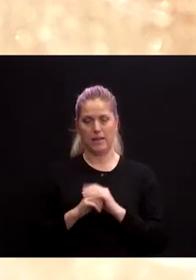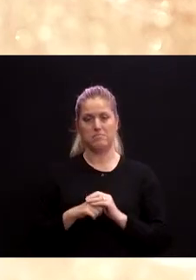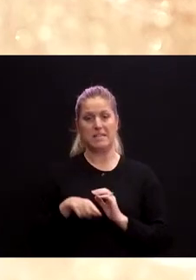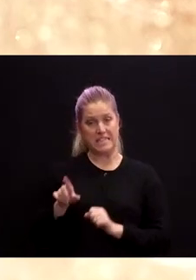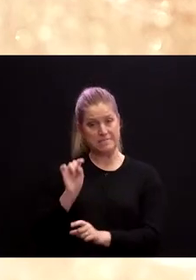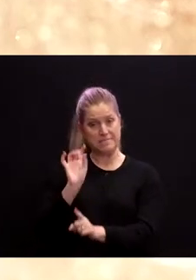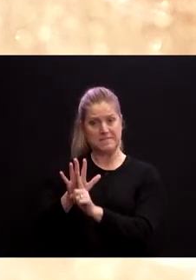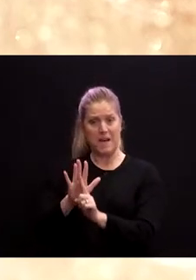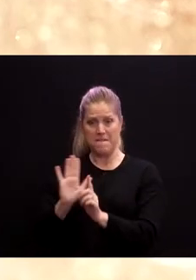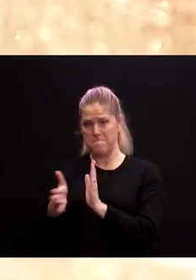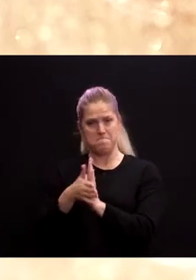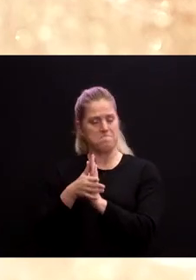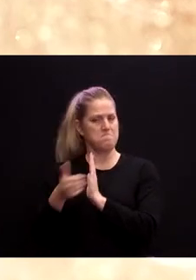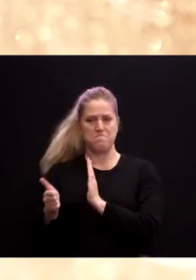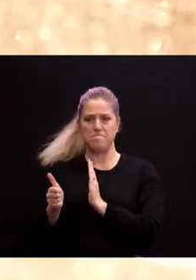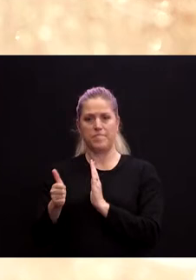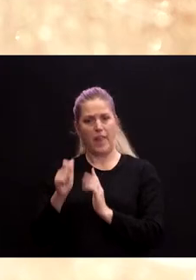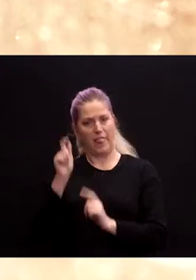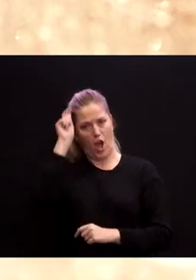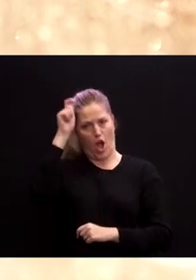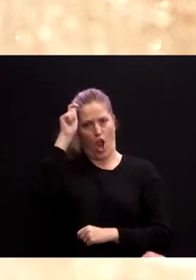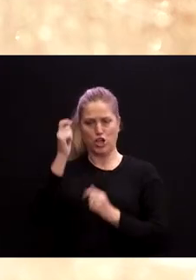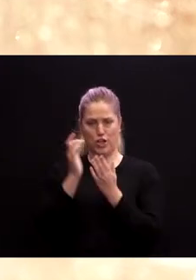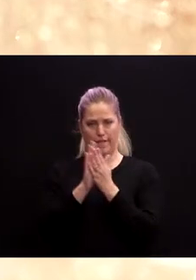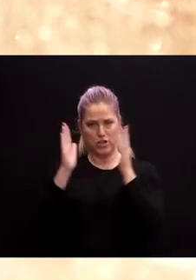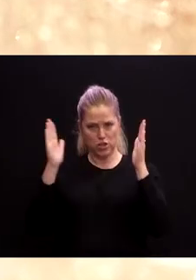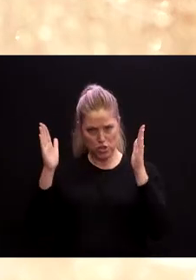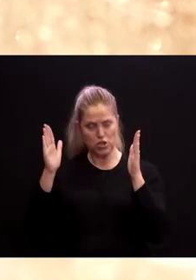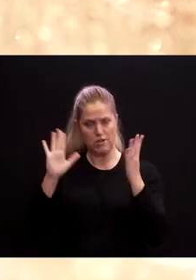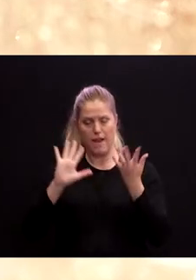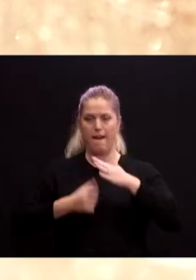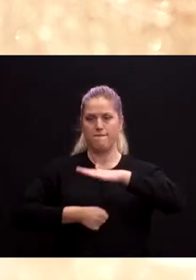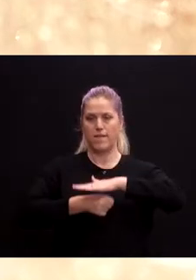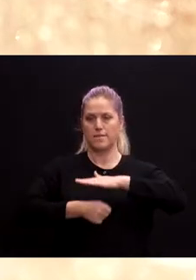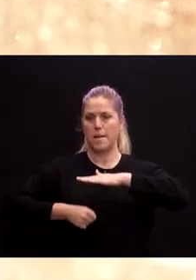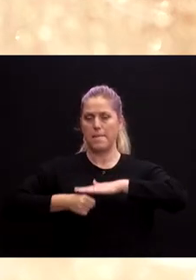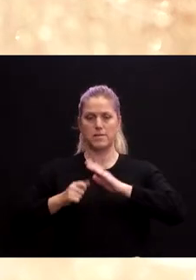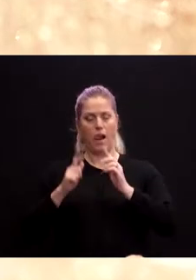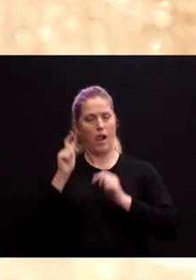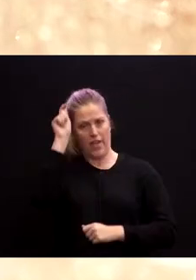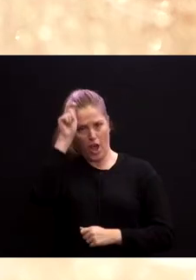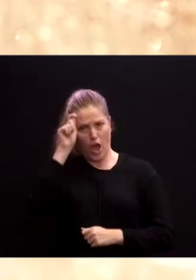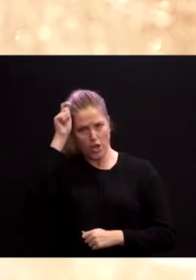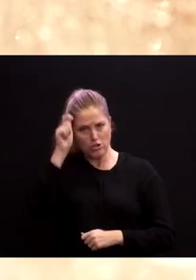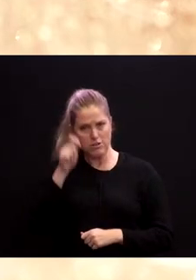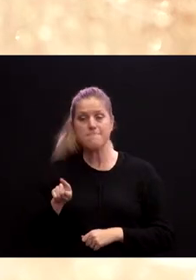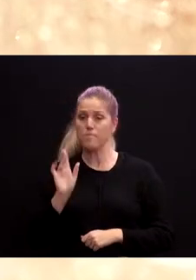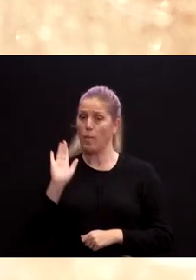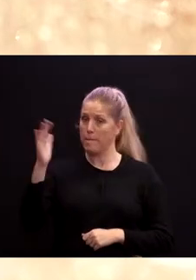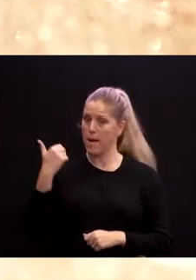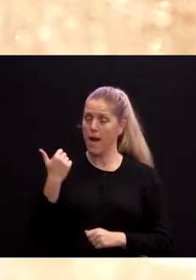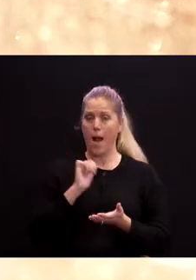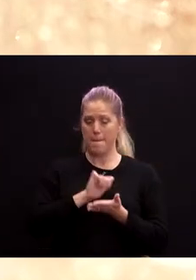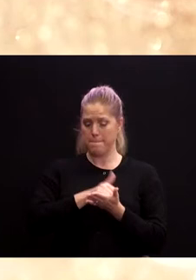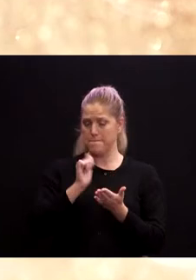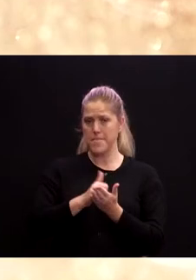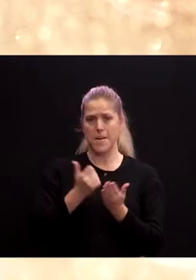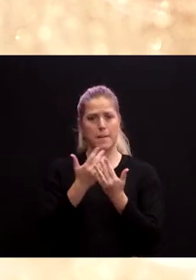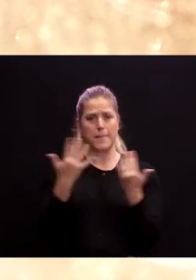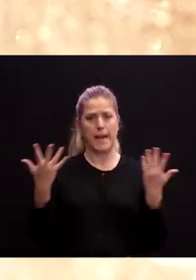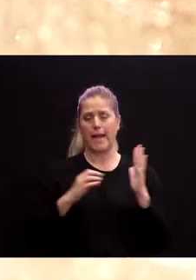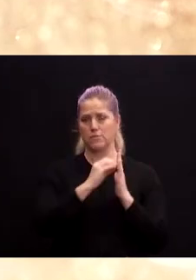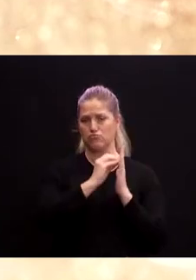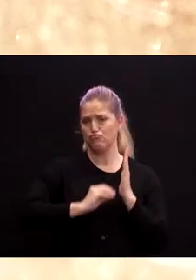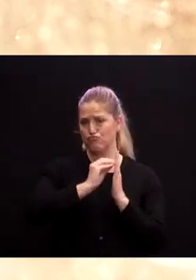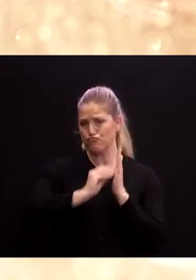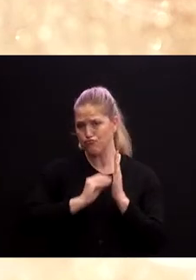the theology of ministry, and fundamental theology. He's also published numerous articles and edited several books on